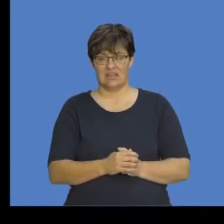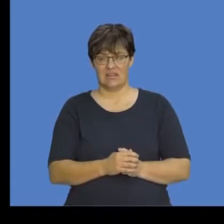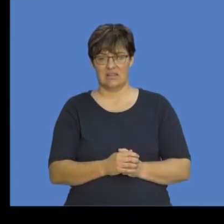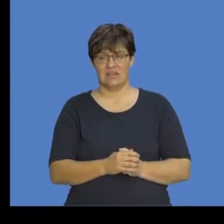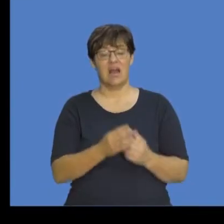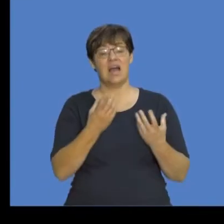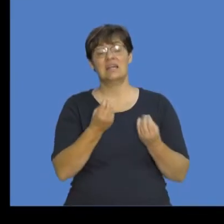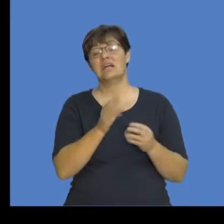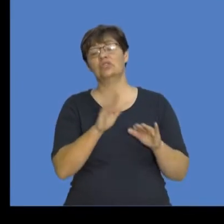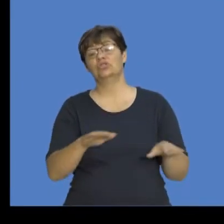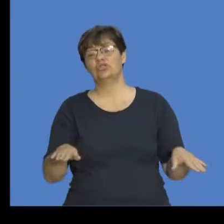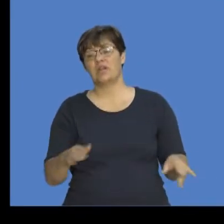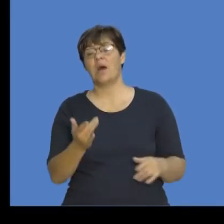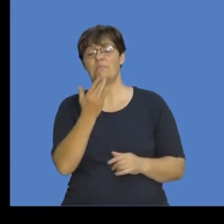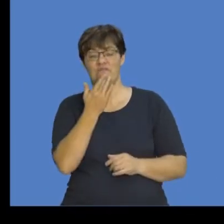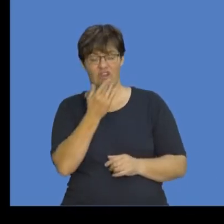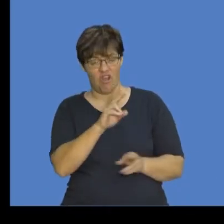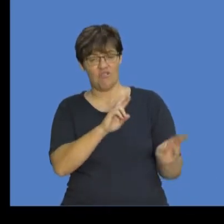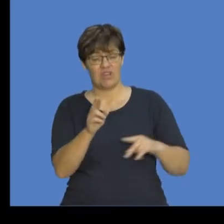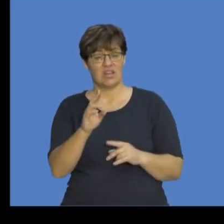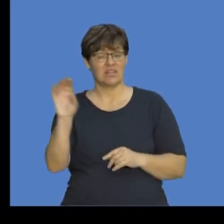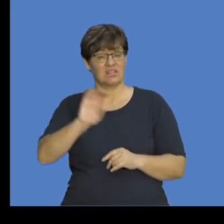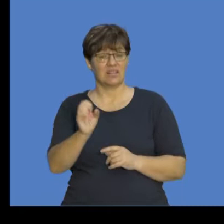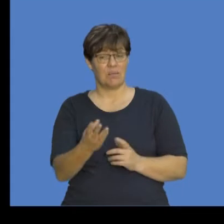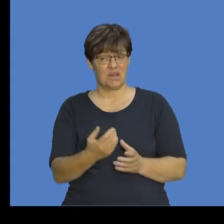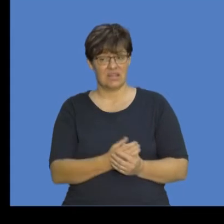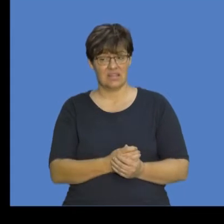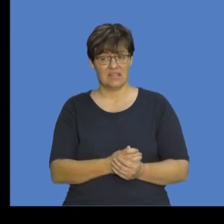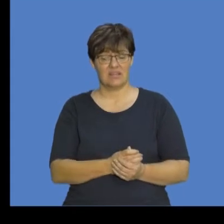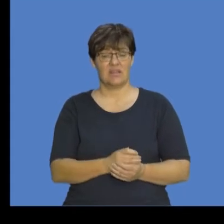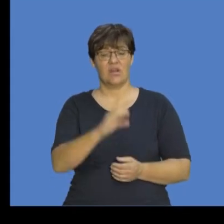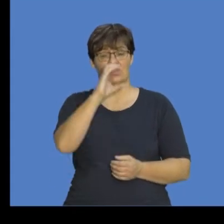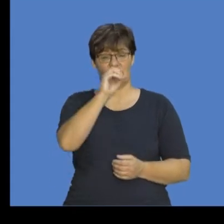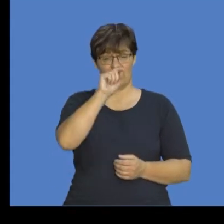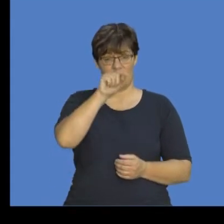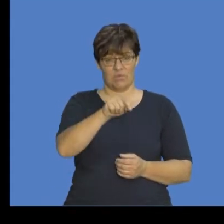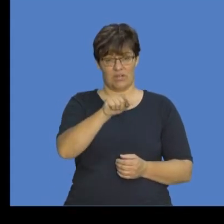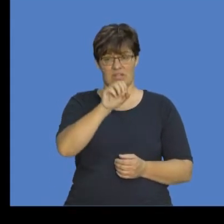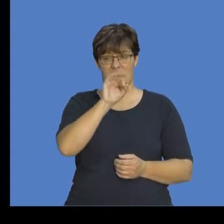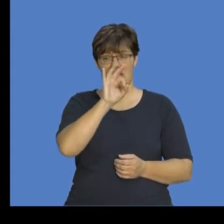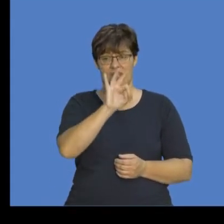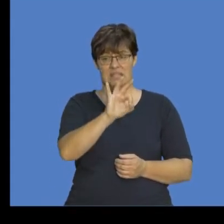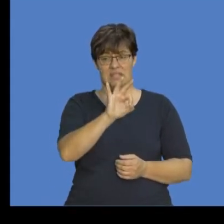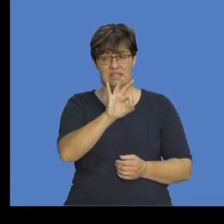now. So the number of children who preferred radisalted is